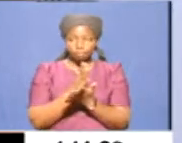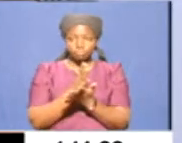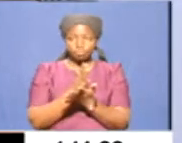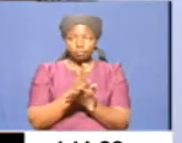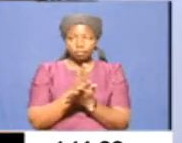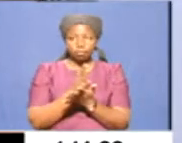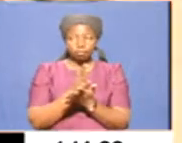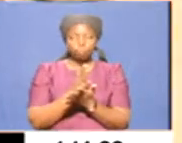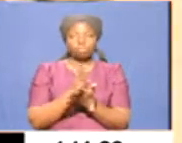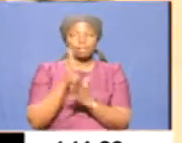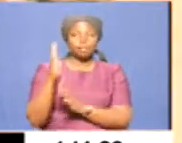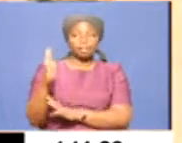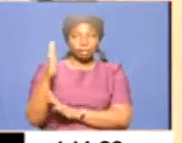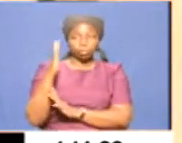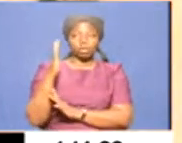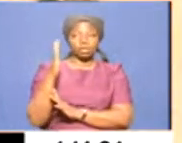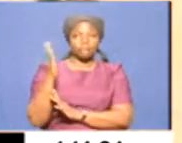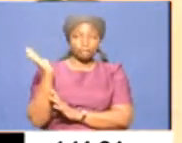the security is restored.